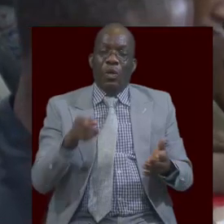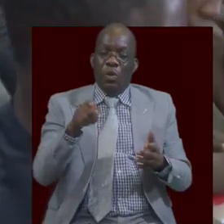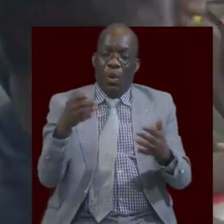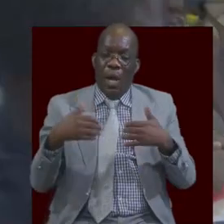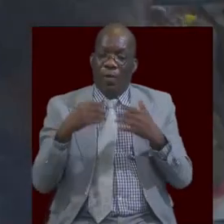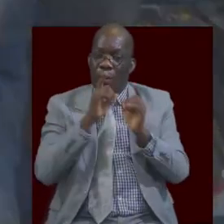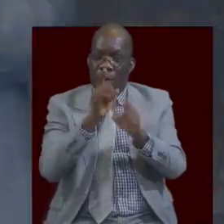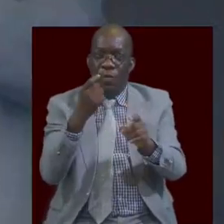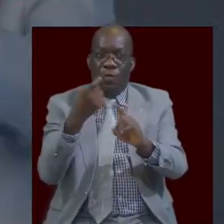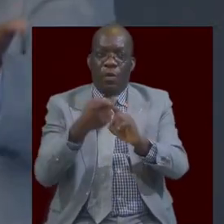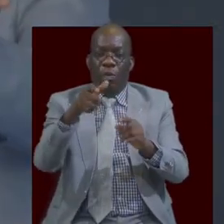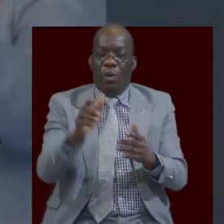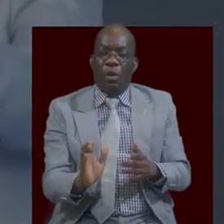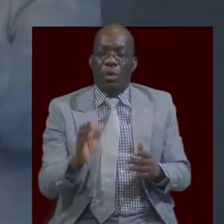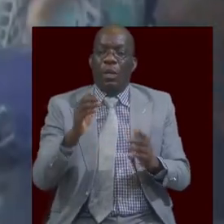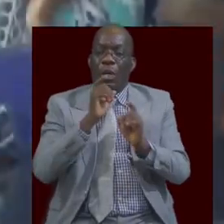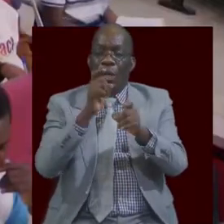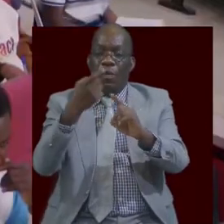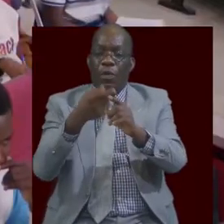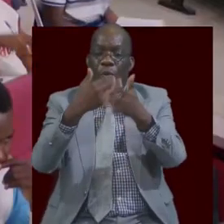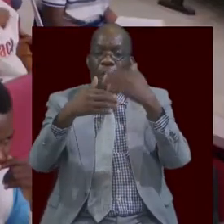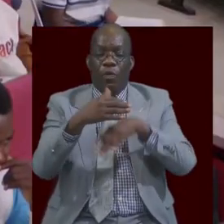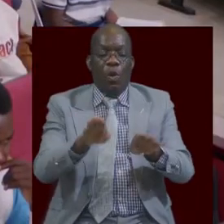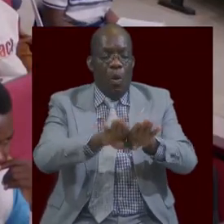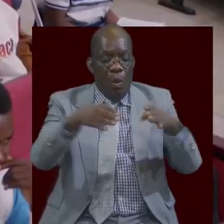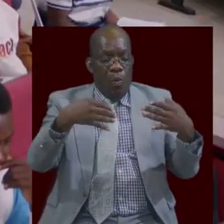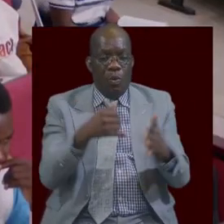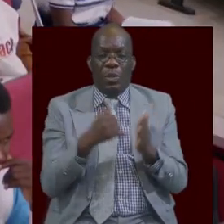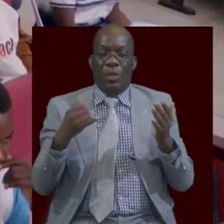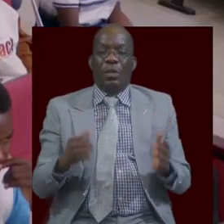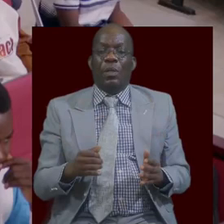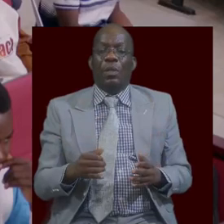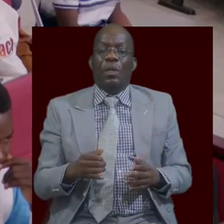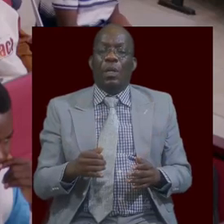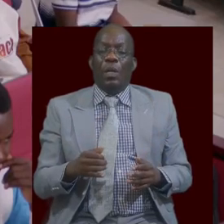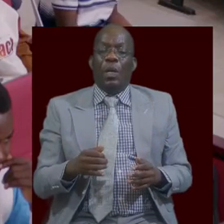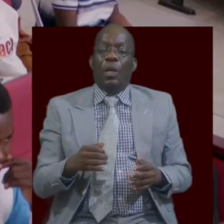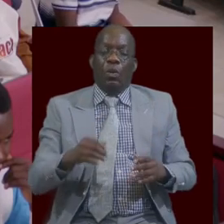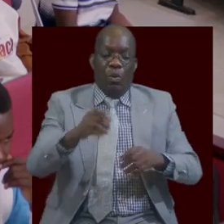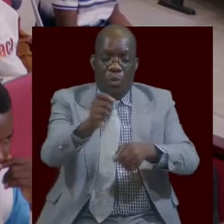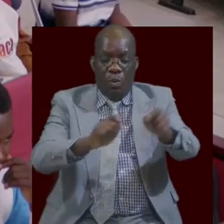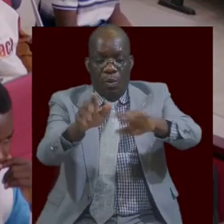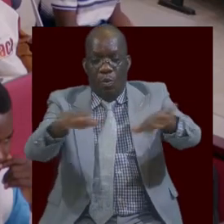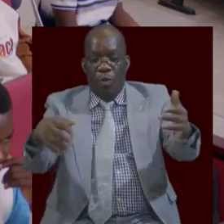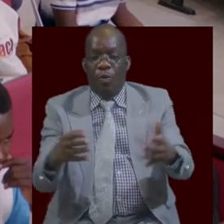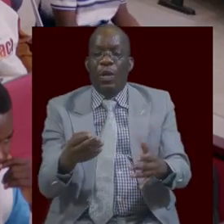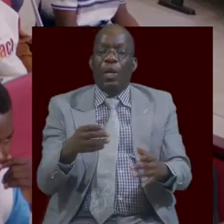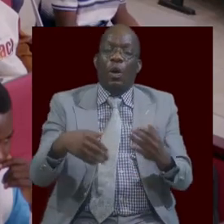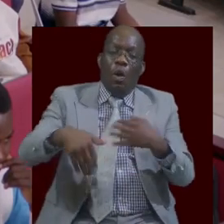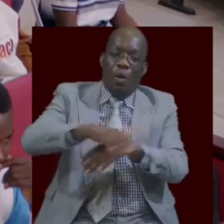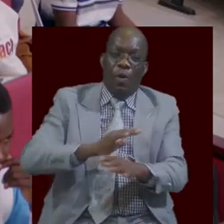gift from heaven. Unwrap it. Unfold it. It is when you unwrap,